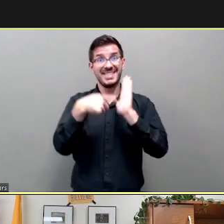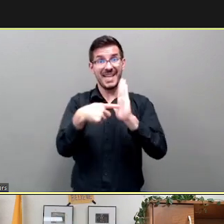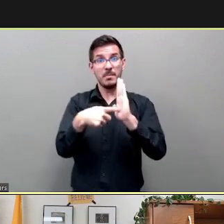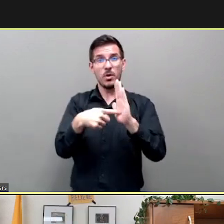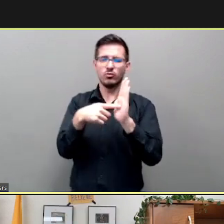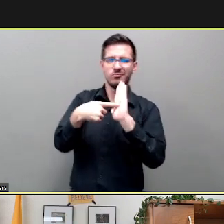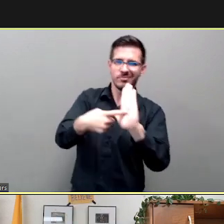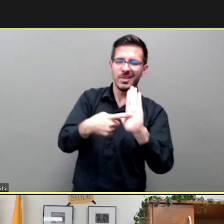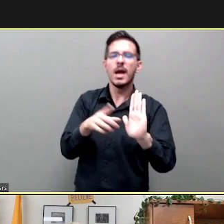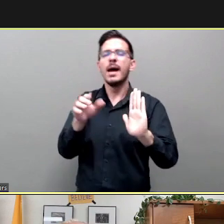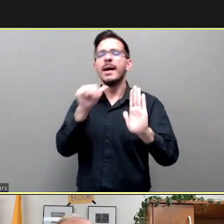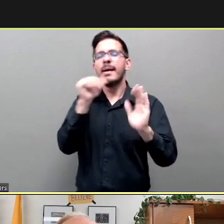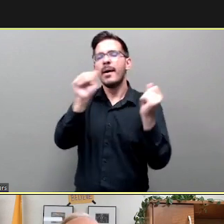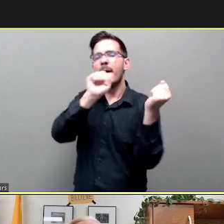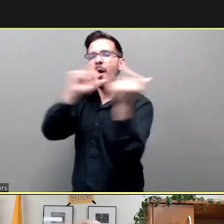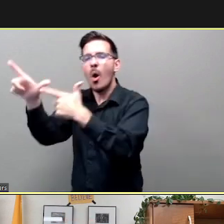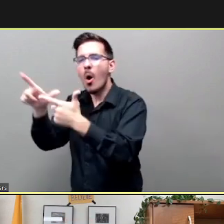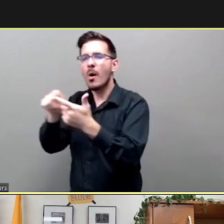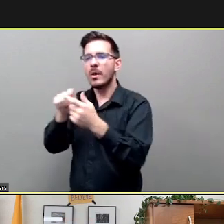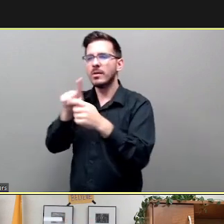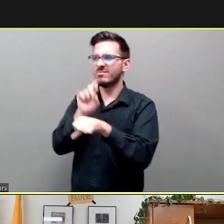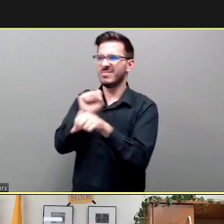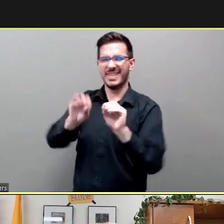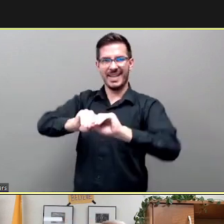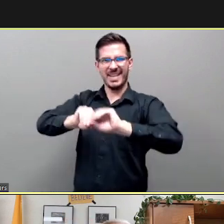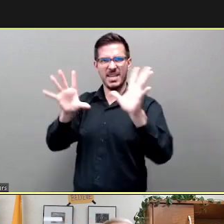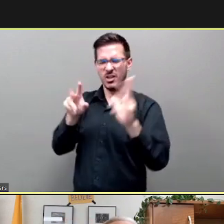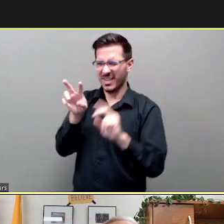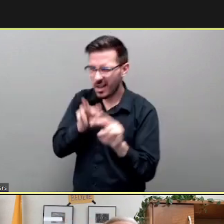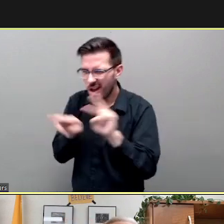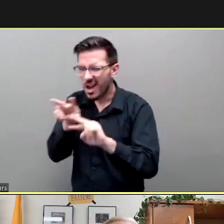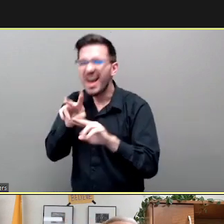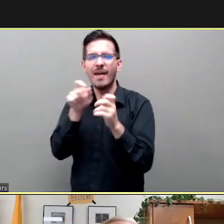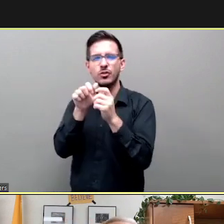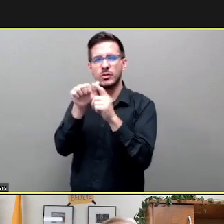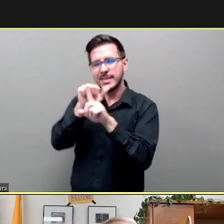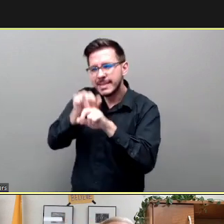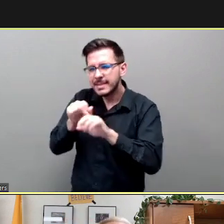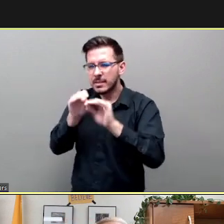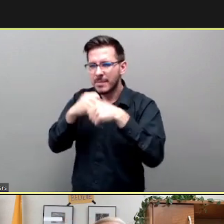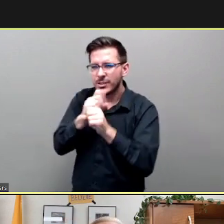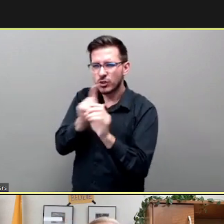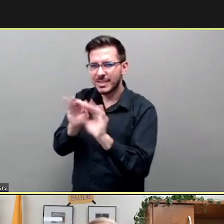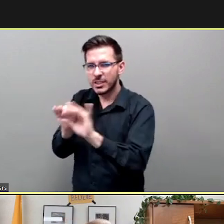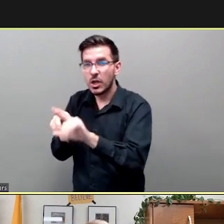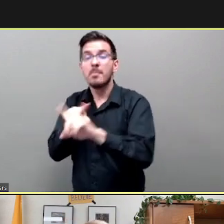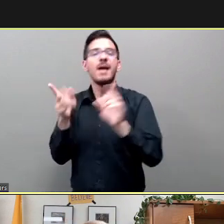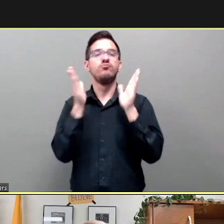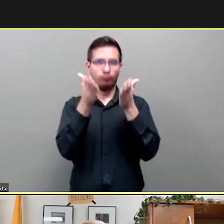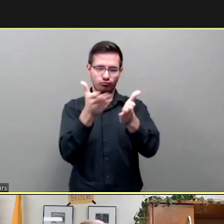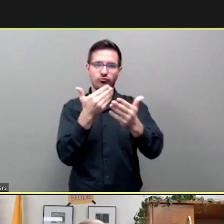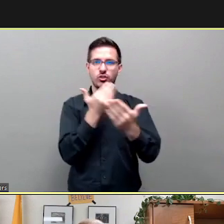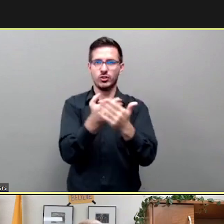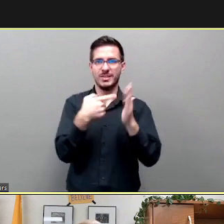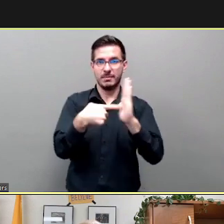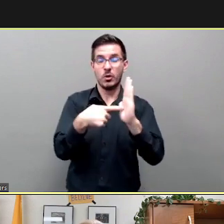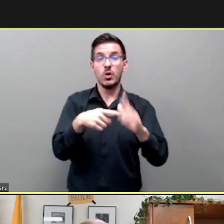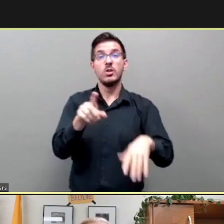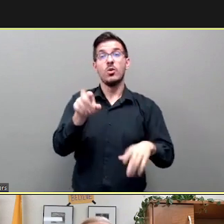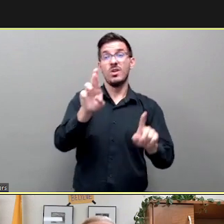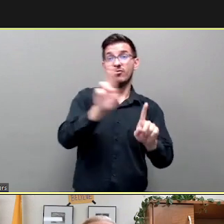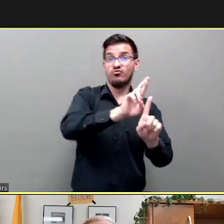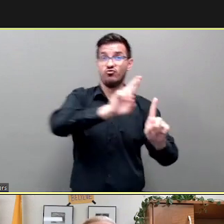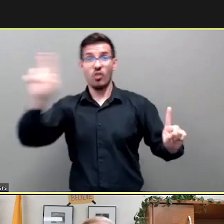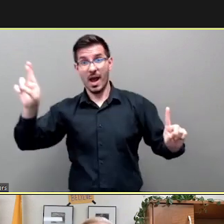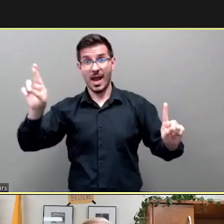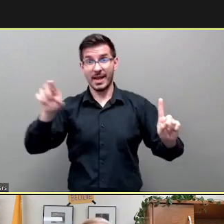yet. So we have to refine our data anymore. But what we're looking for is to the extreme right, and Brianna will probably point to it, but you